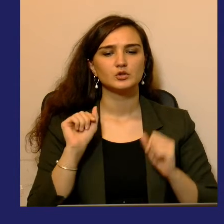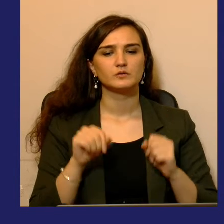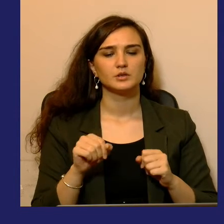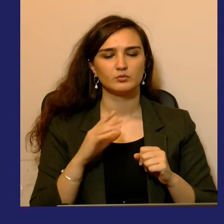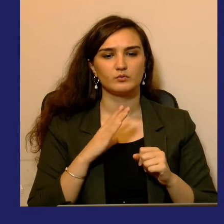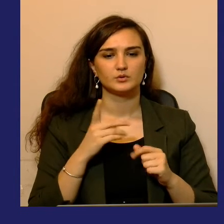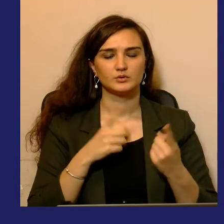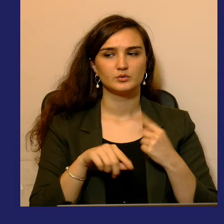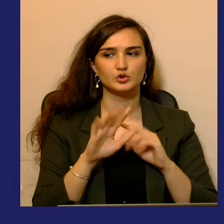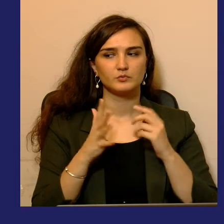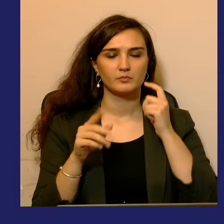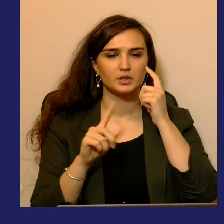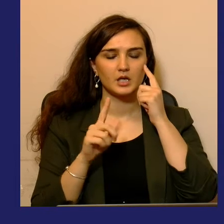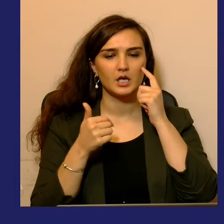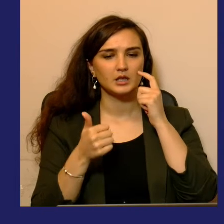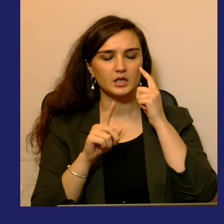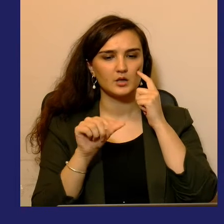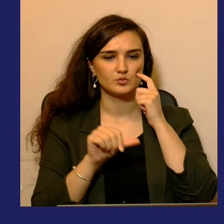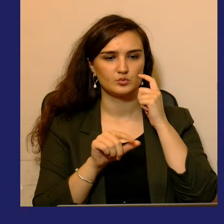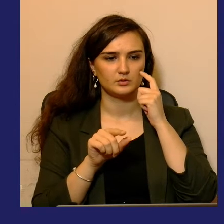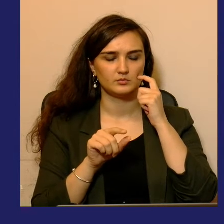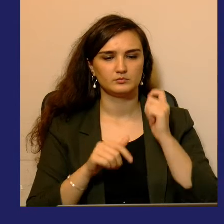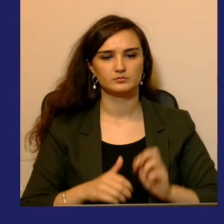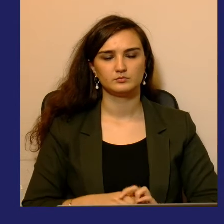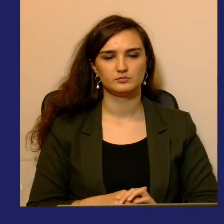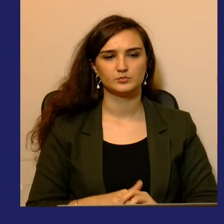what are you seeing there and how's that changed over time?